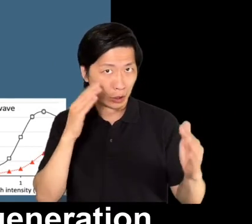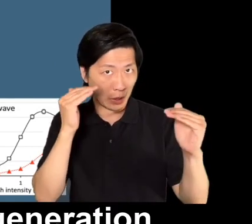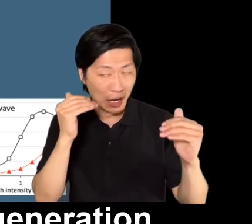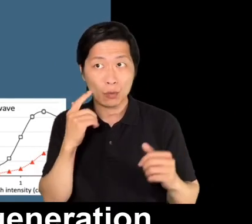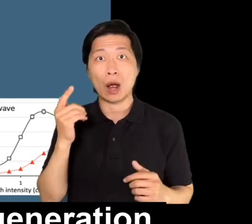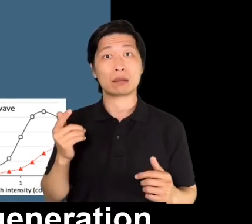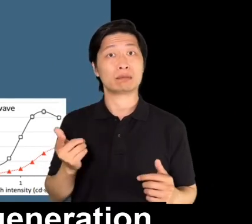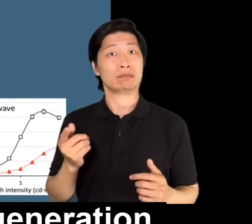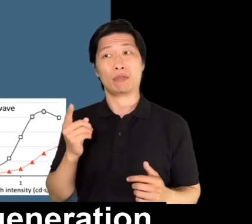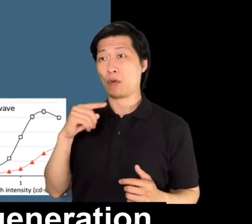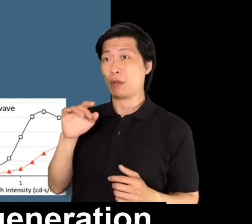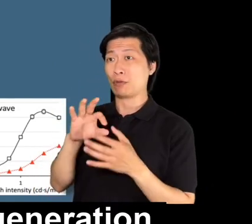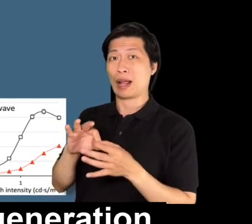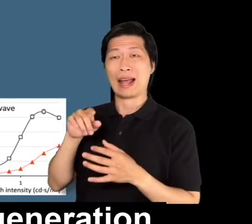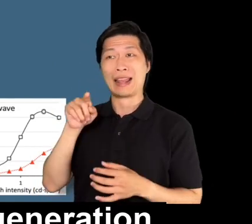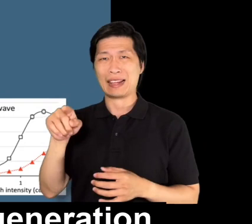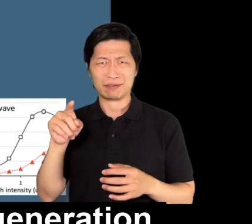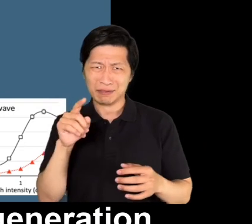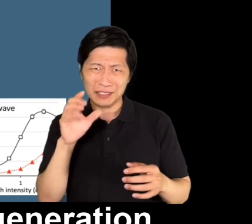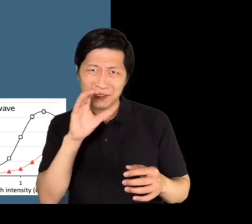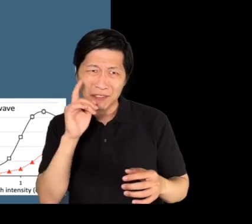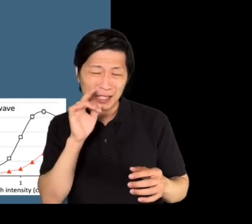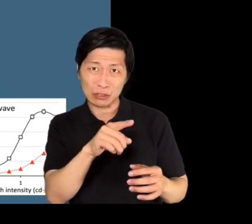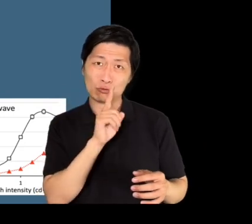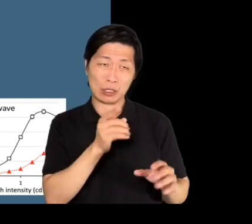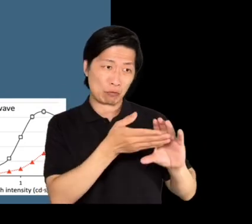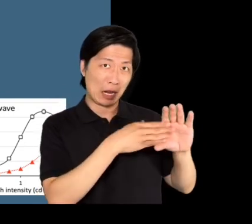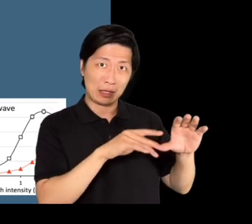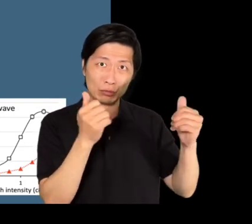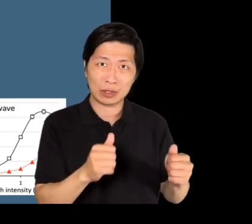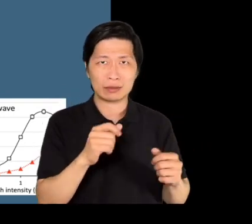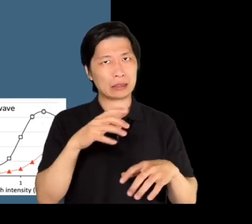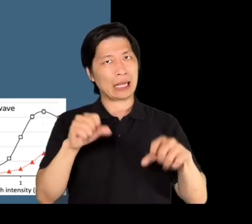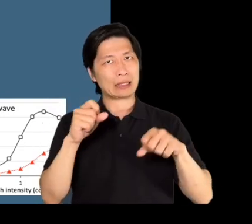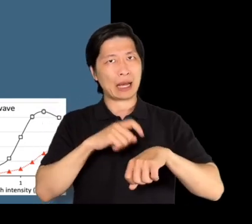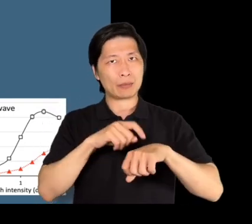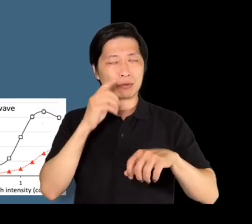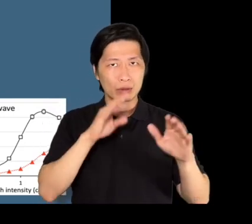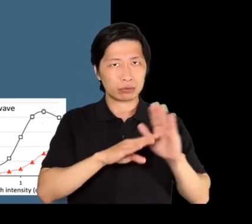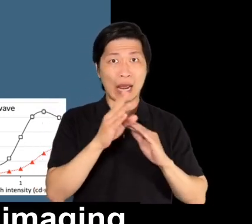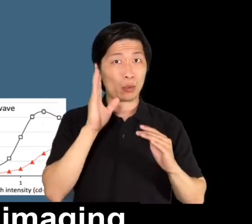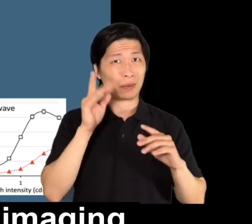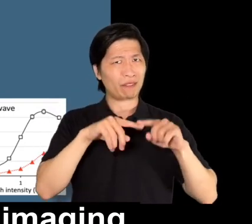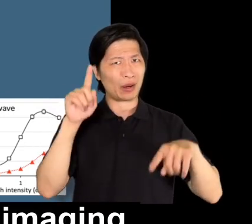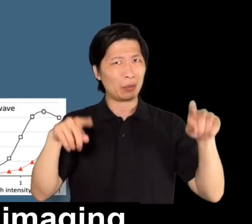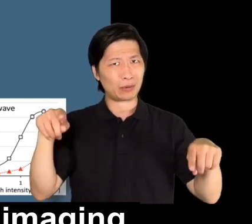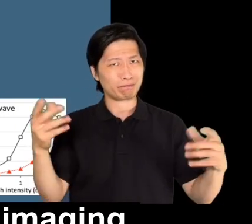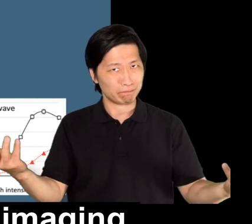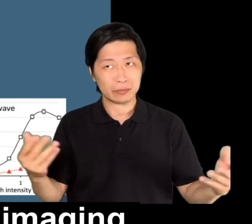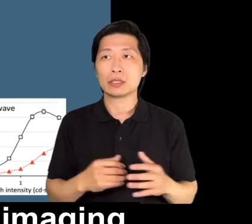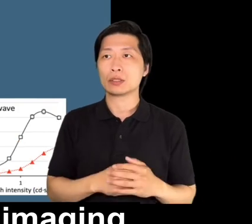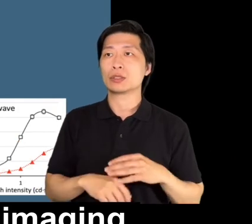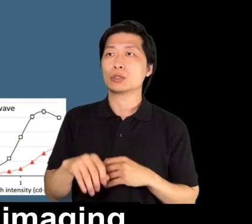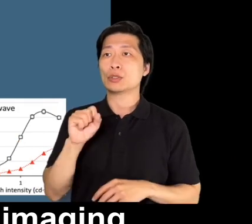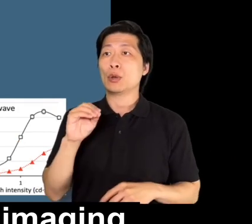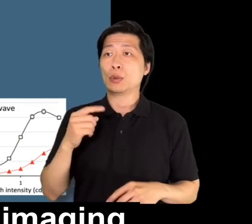it's quite variable. So we did retinal imaging at one month and two